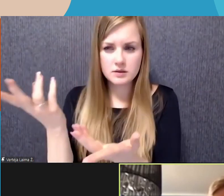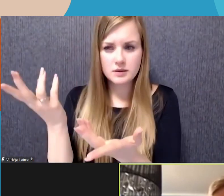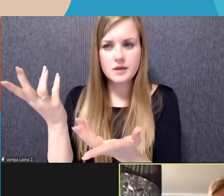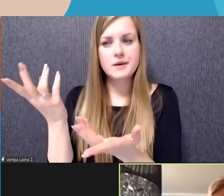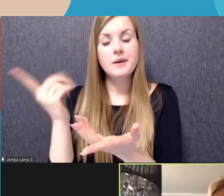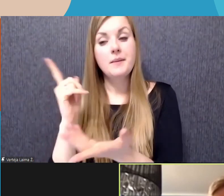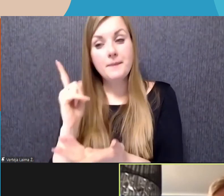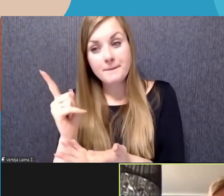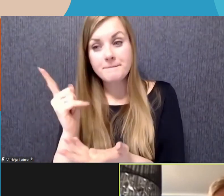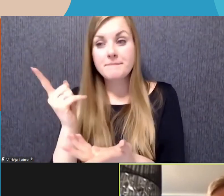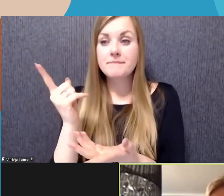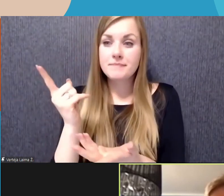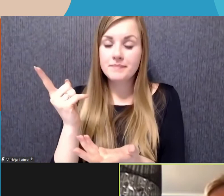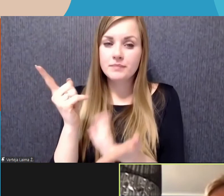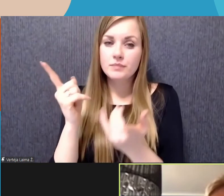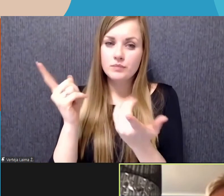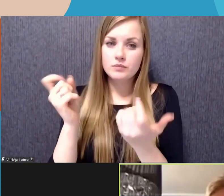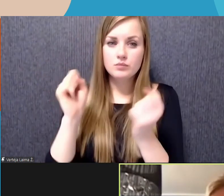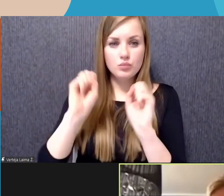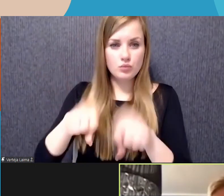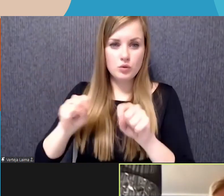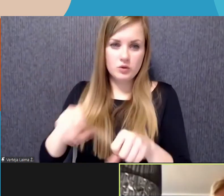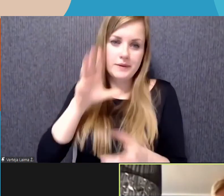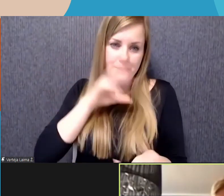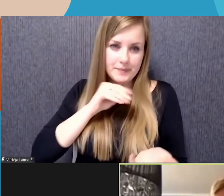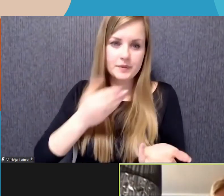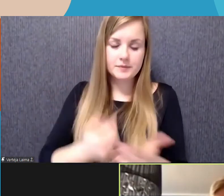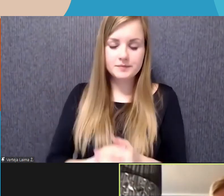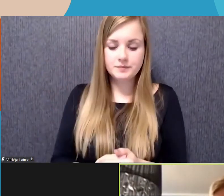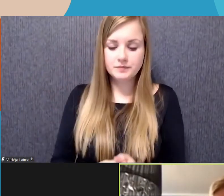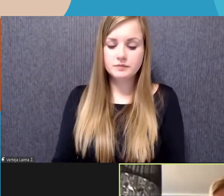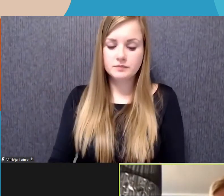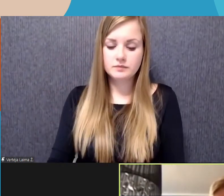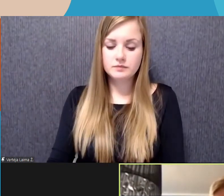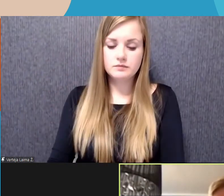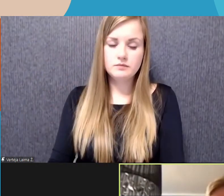in order to find all of these people, but